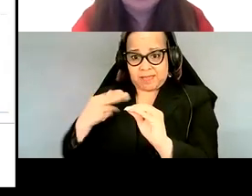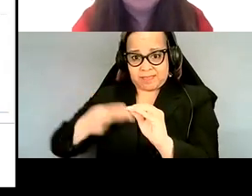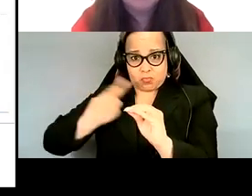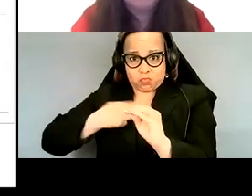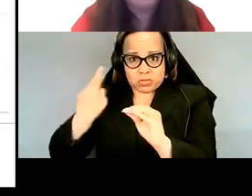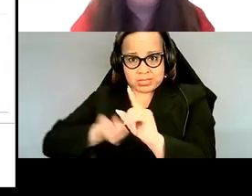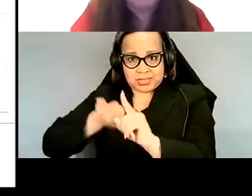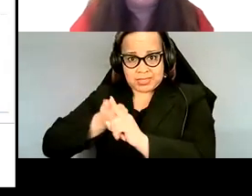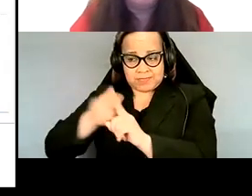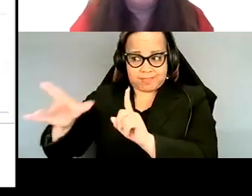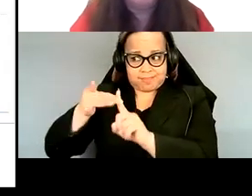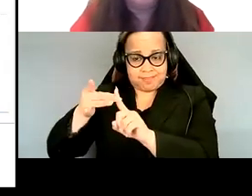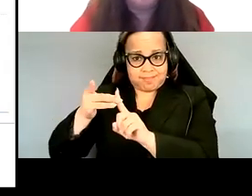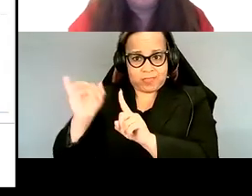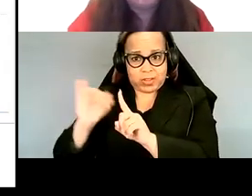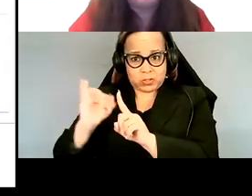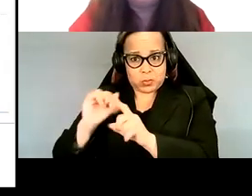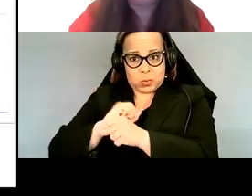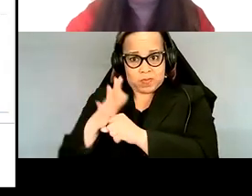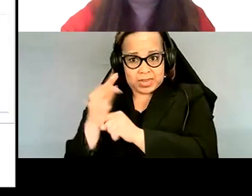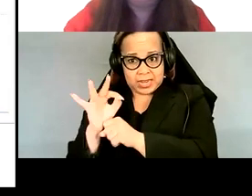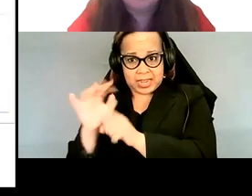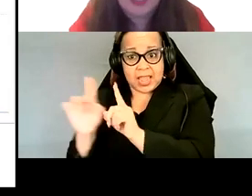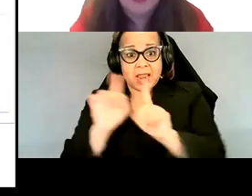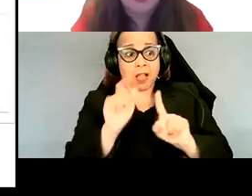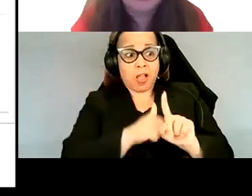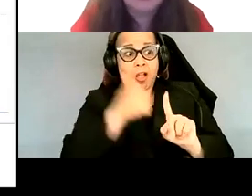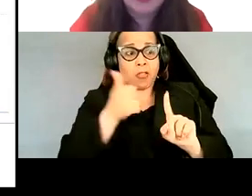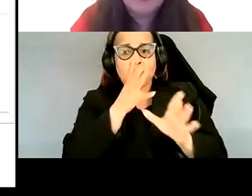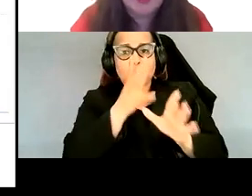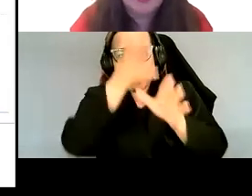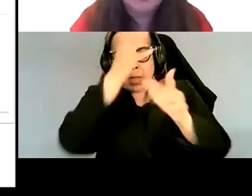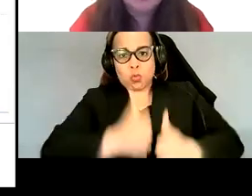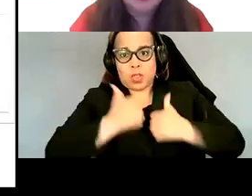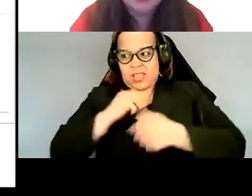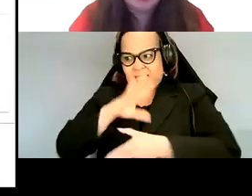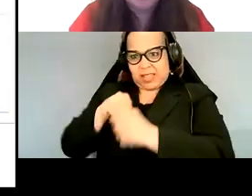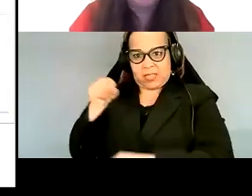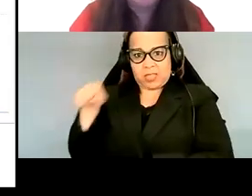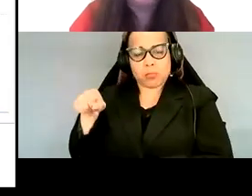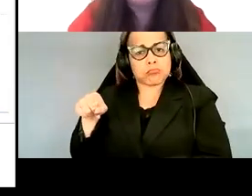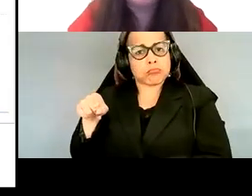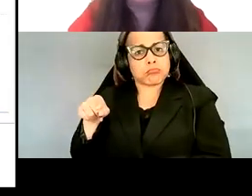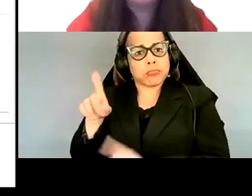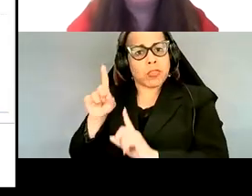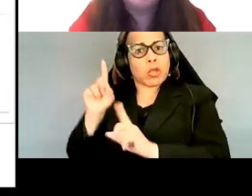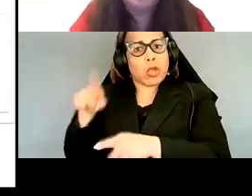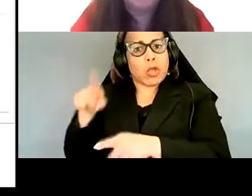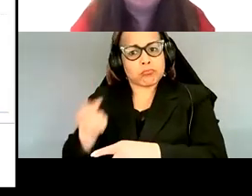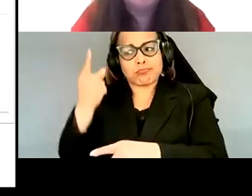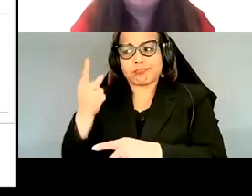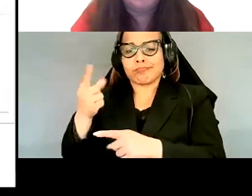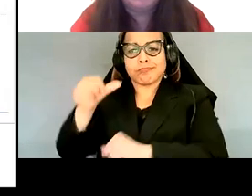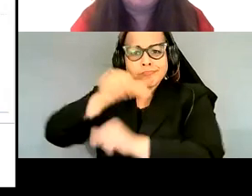risk of getting infected with COVID-19, like another grandparent living in there, they can go, again, celebrate each